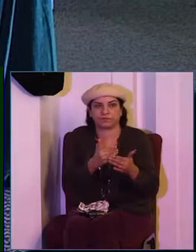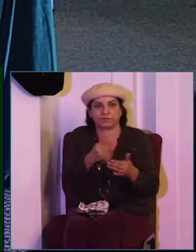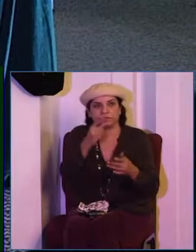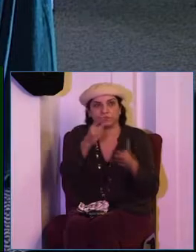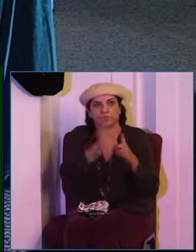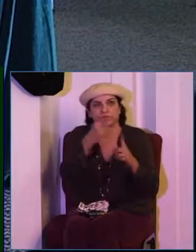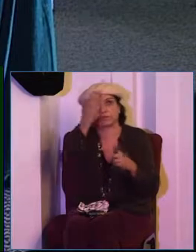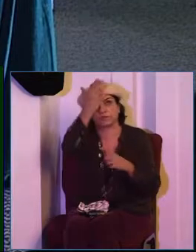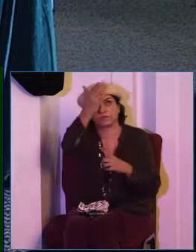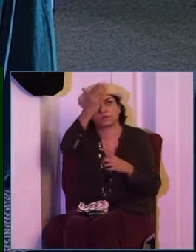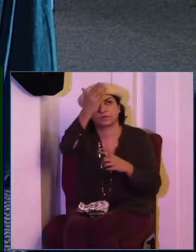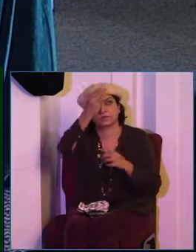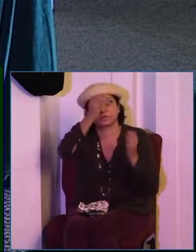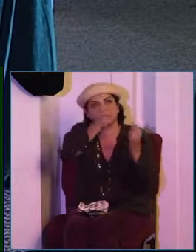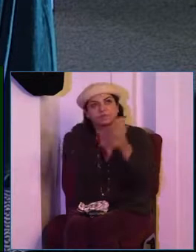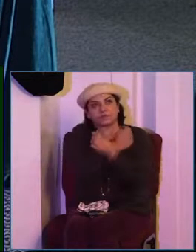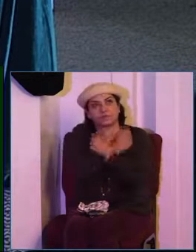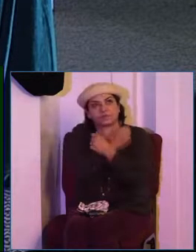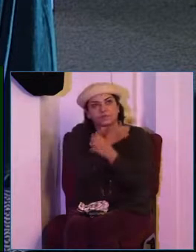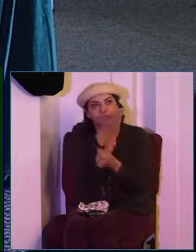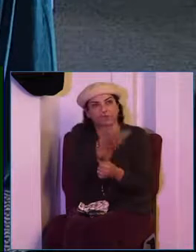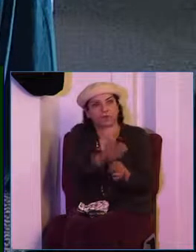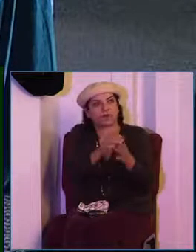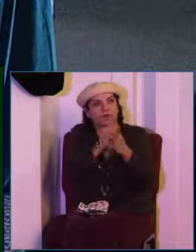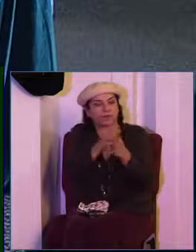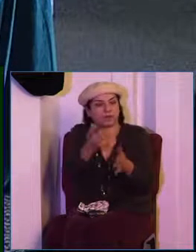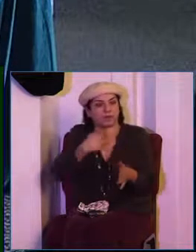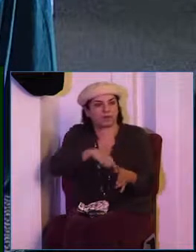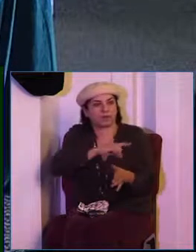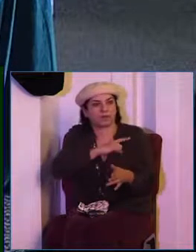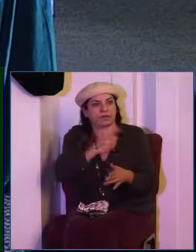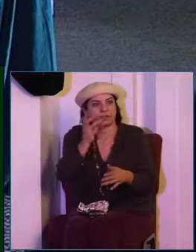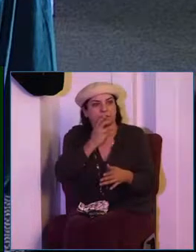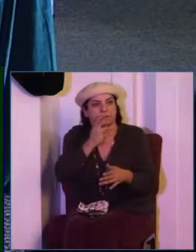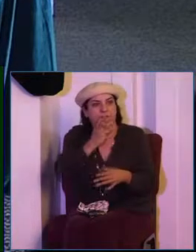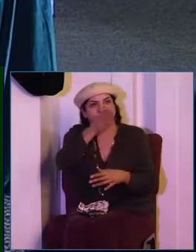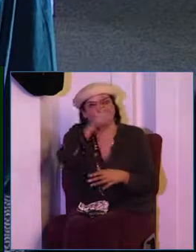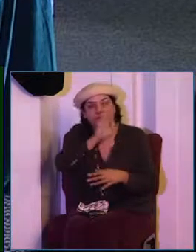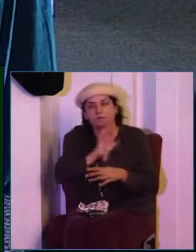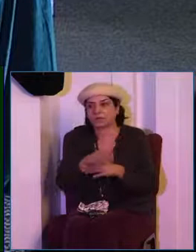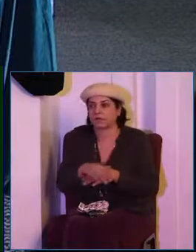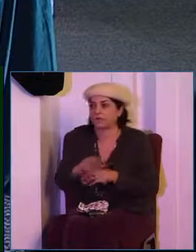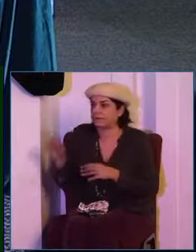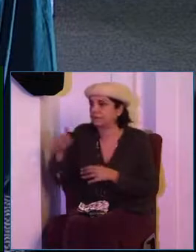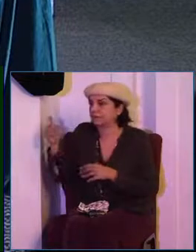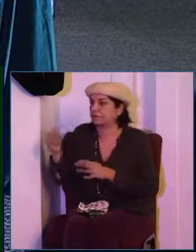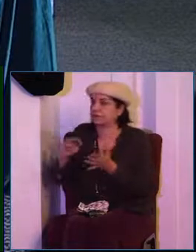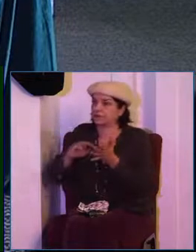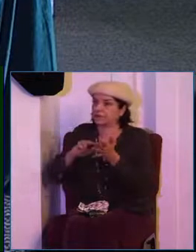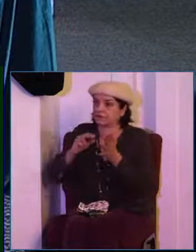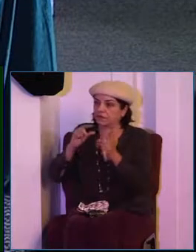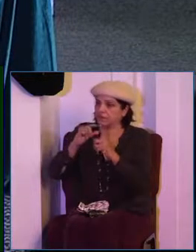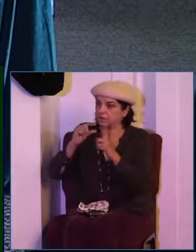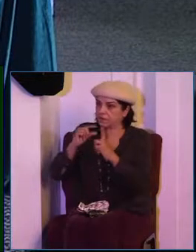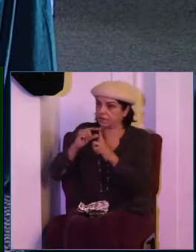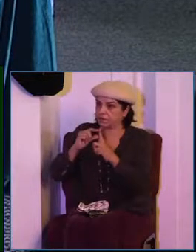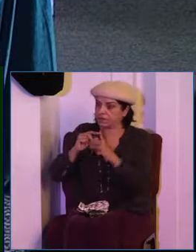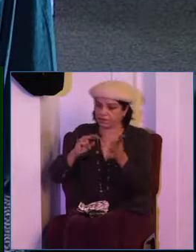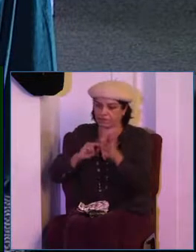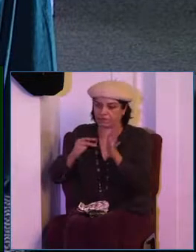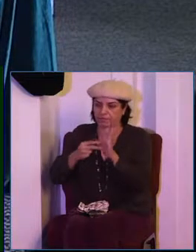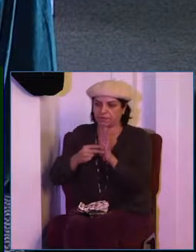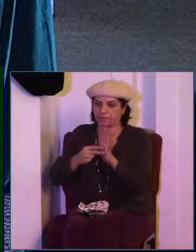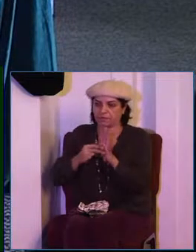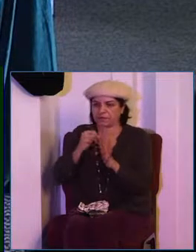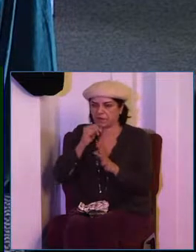us, O God. I have another word for you. Purpose. Do not be troubled. Rather,